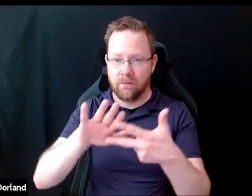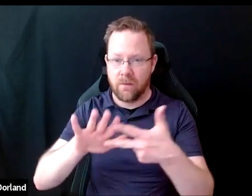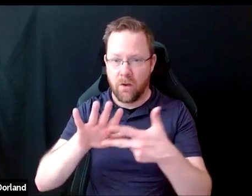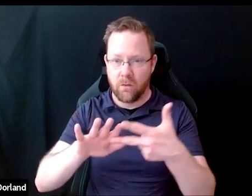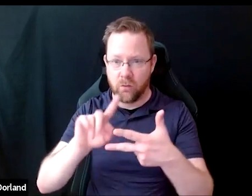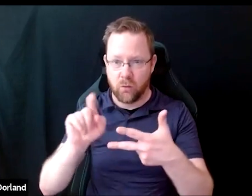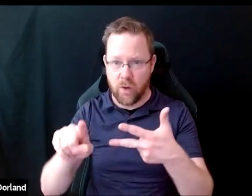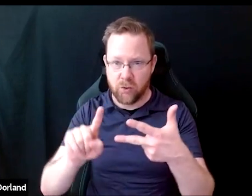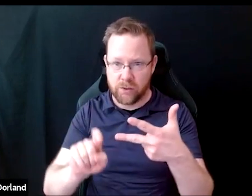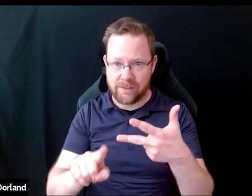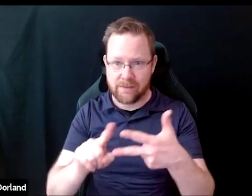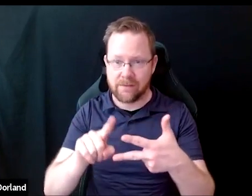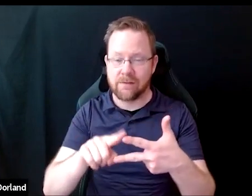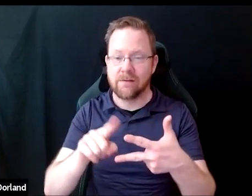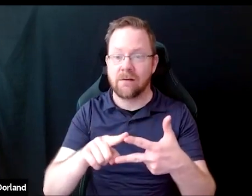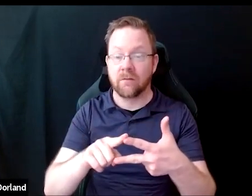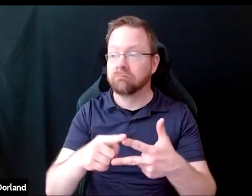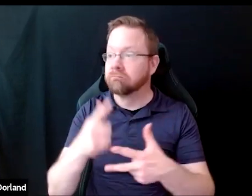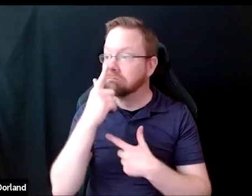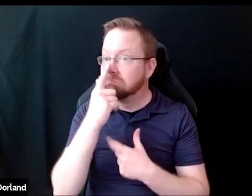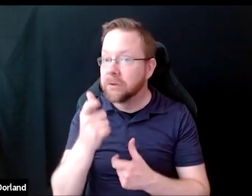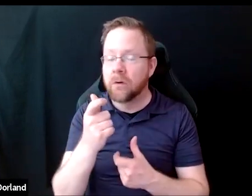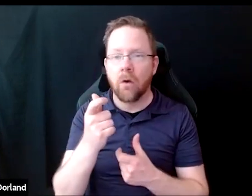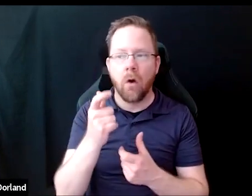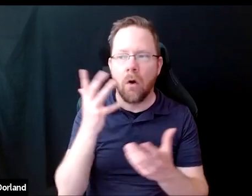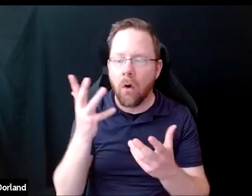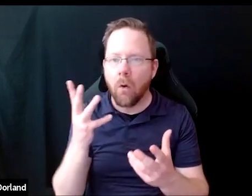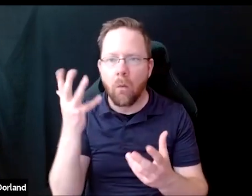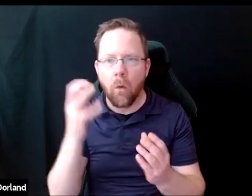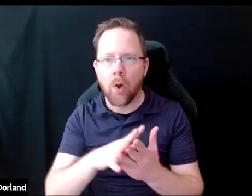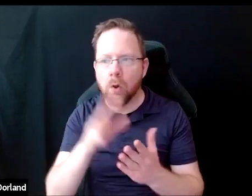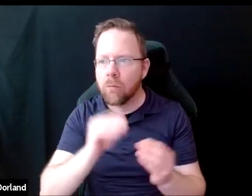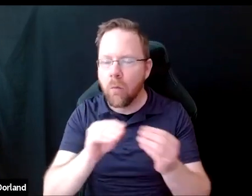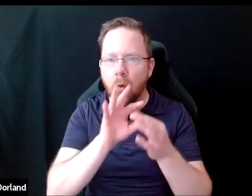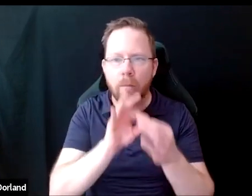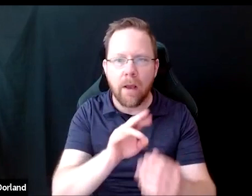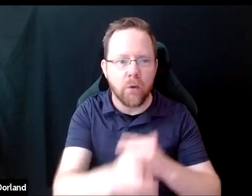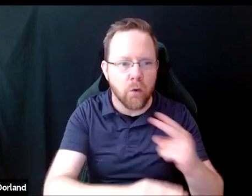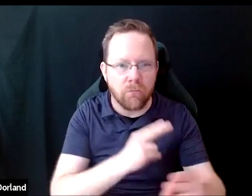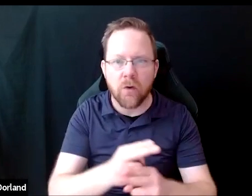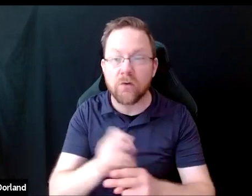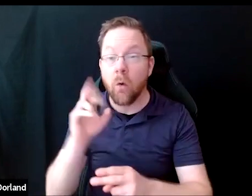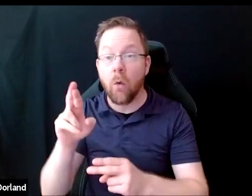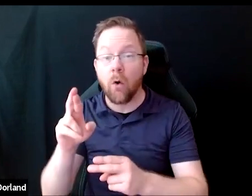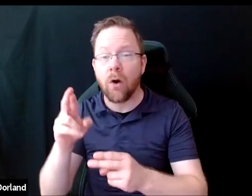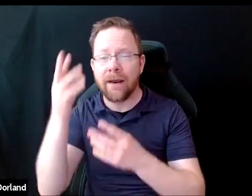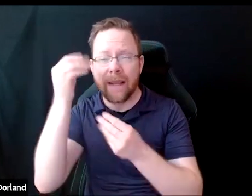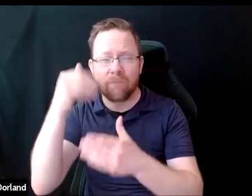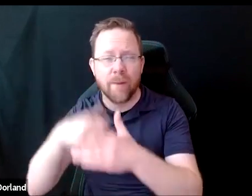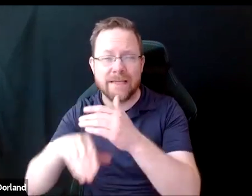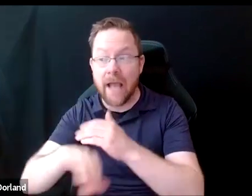however, this prompt about being interested in learning more about the universe and being interested in learning more about information